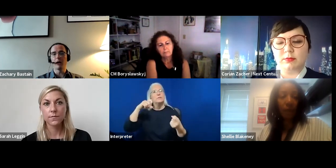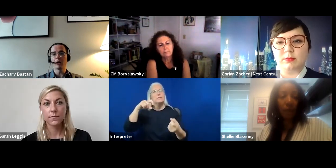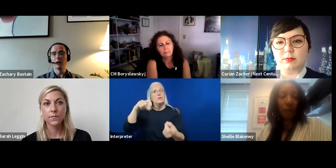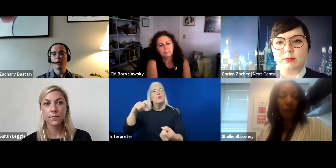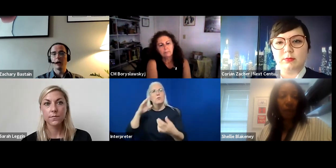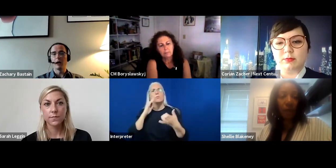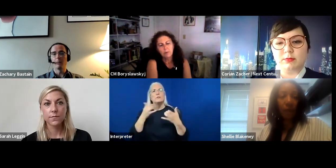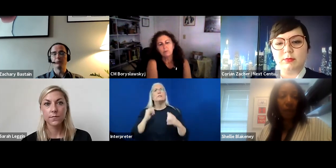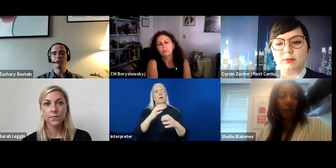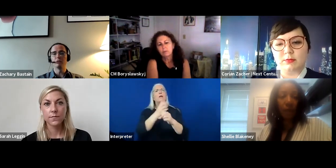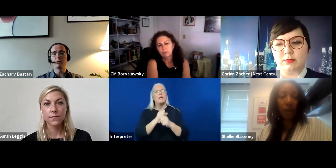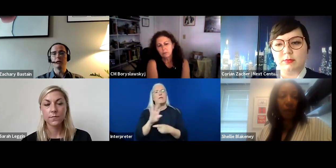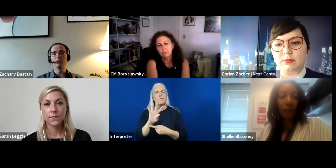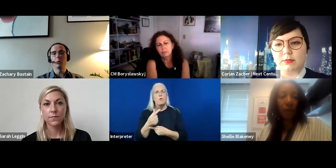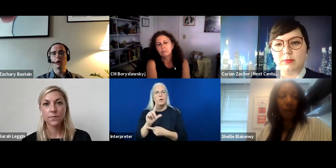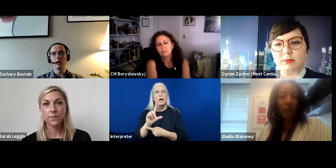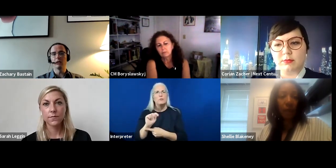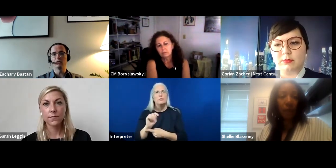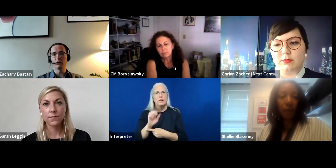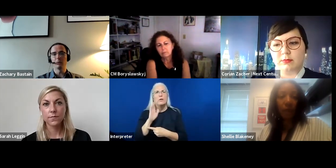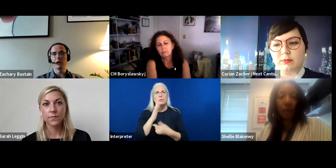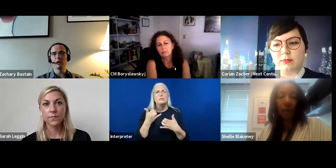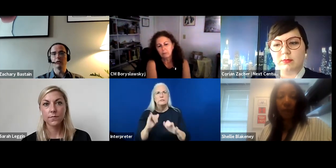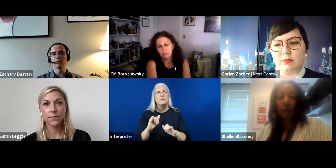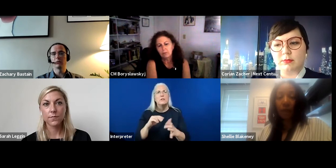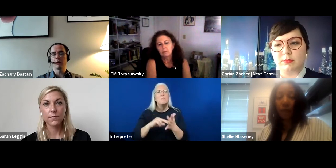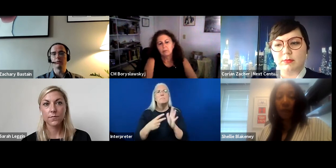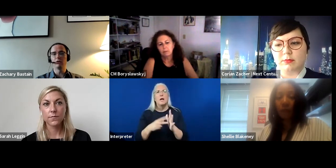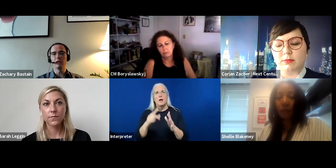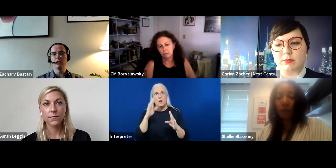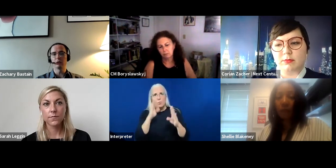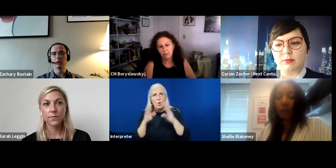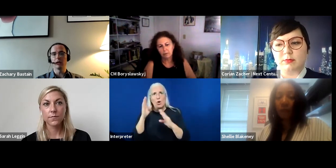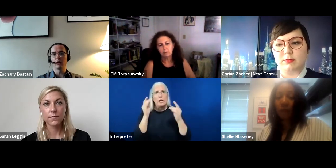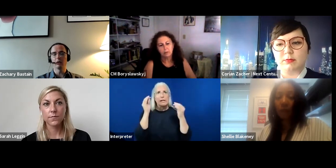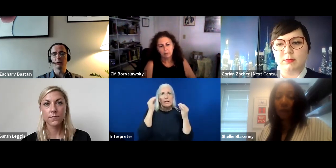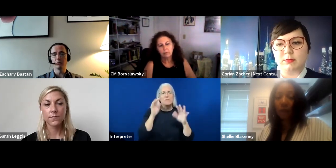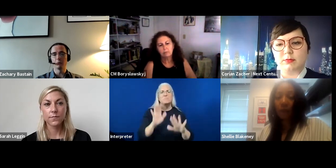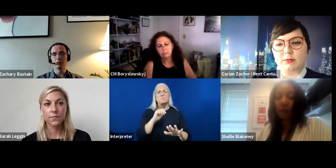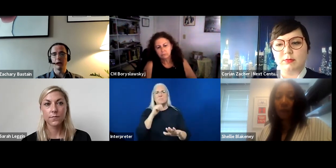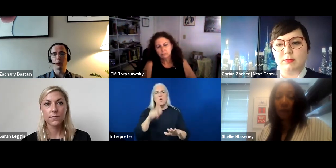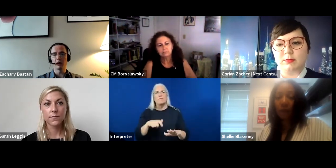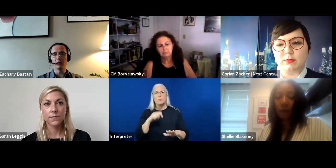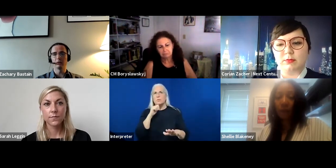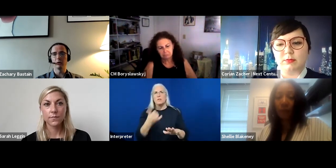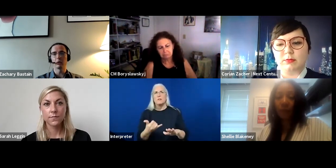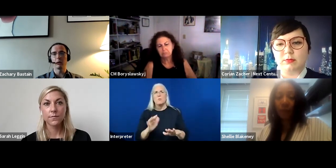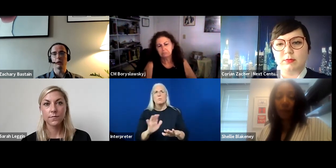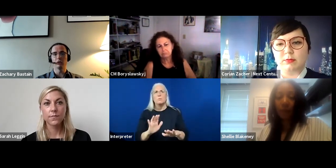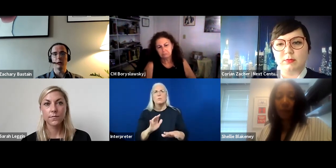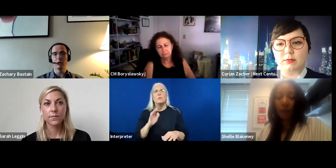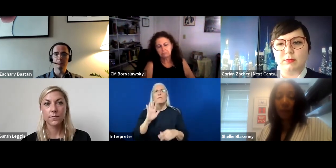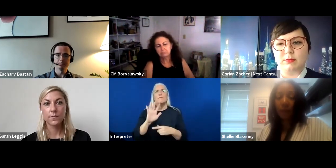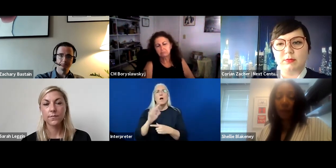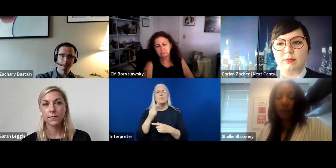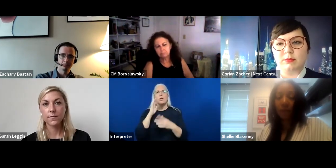getting prior. So you don't need to worry that just because 5G is rolling out that your phone will stop working. So great